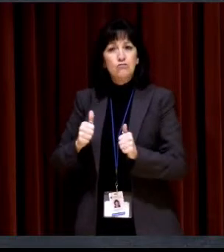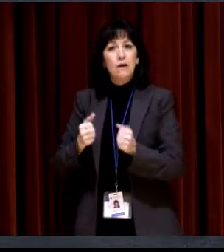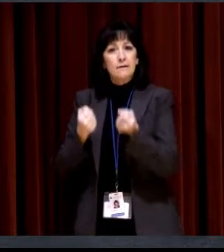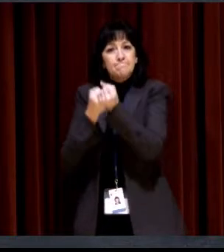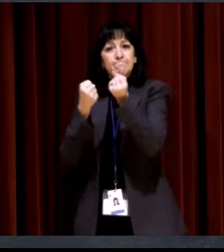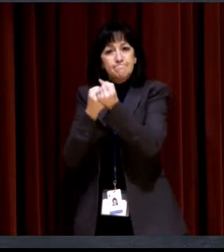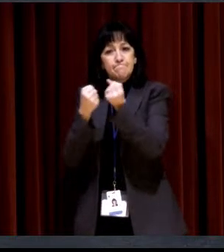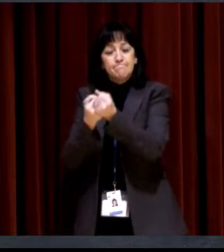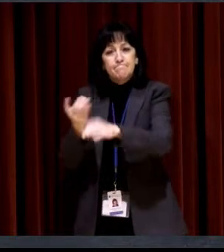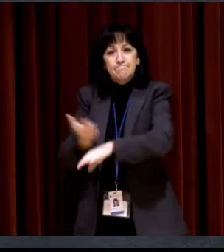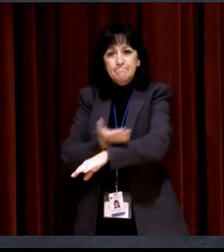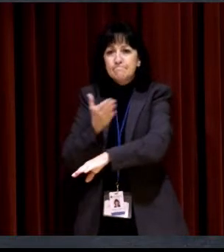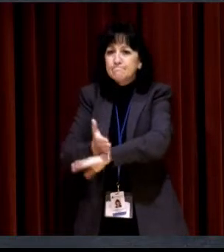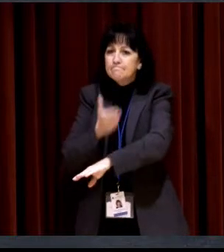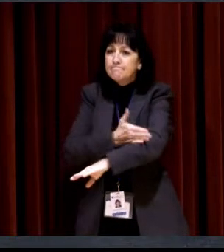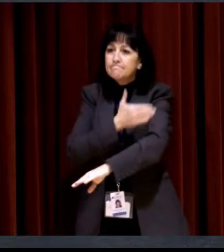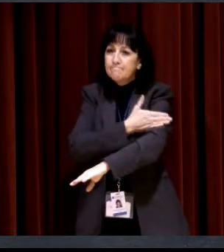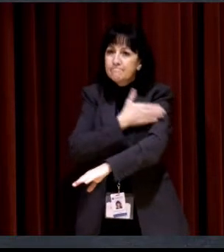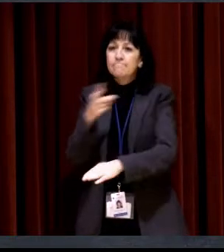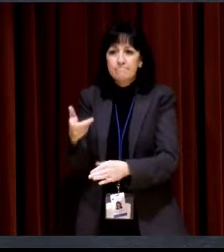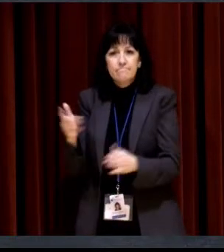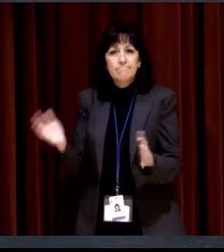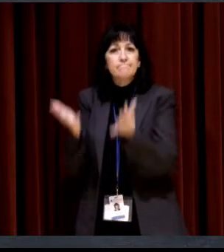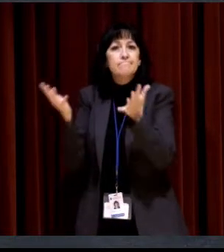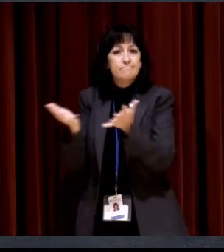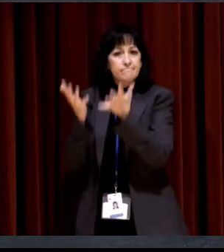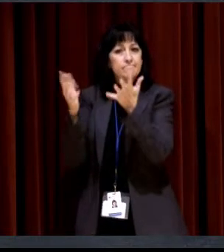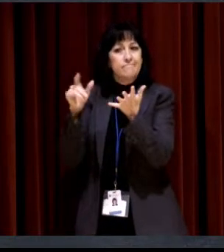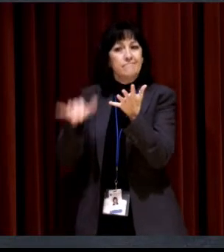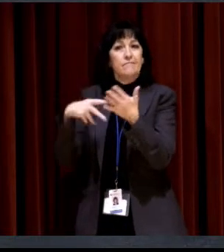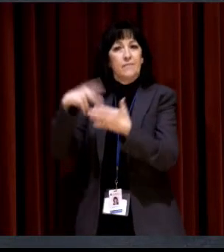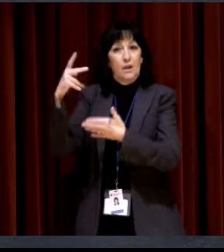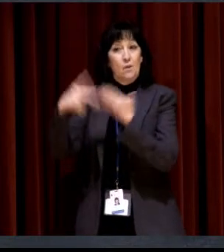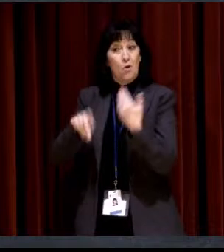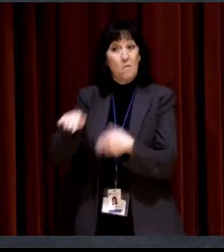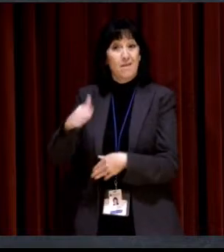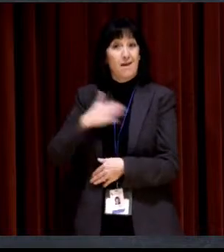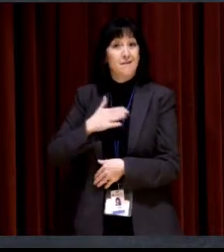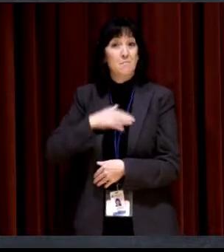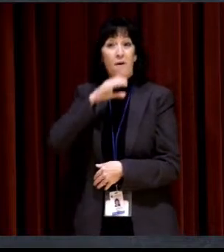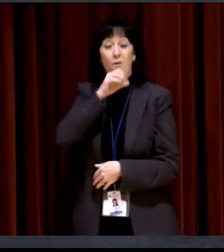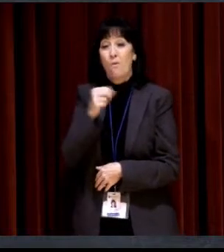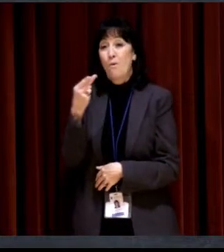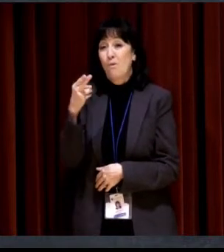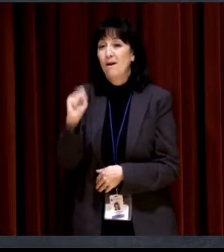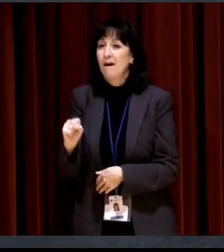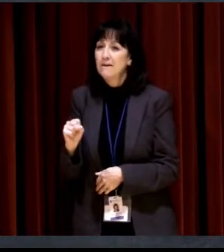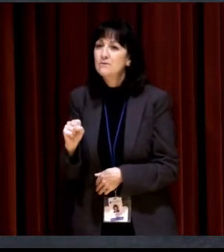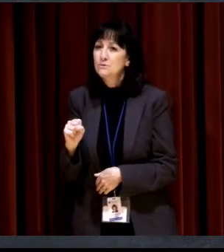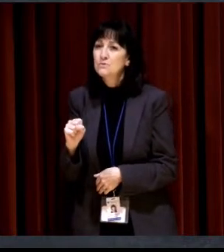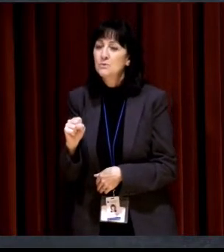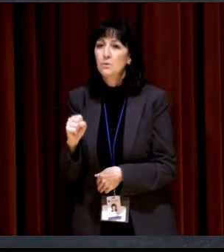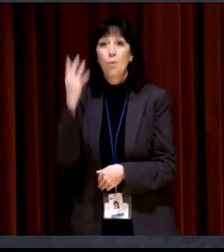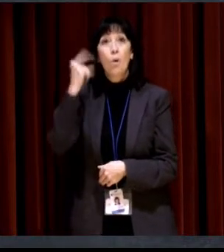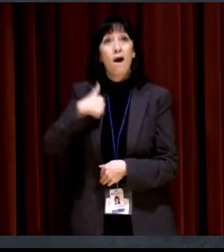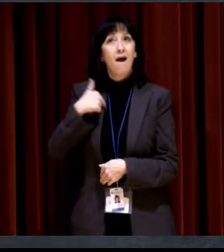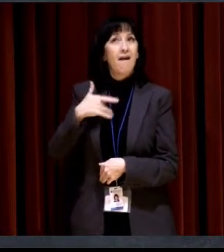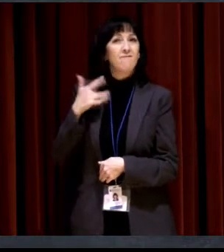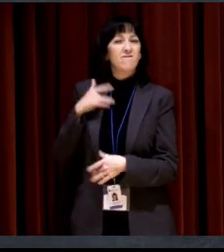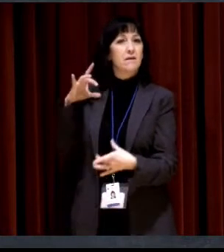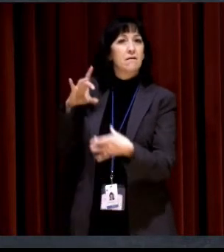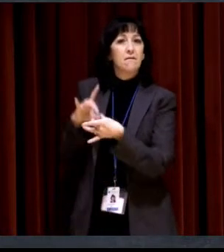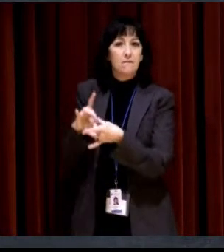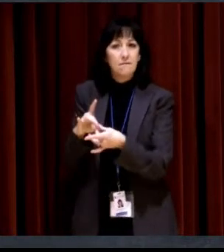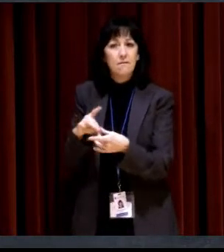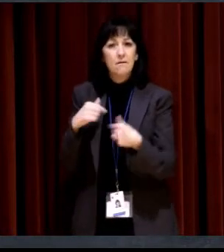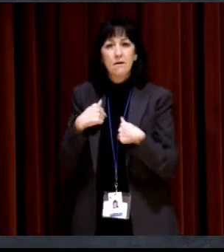the education at Claymont Elementary School, which was my high school. So it's just always trying to be very out of the box